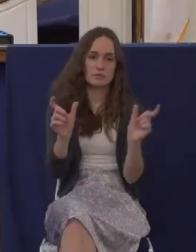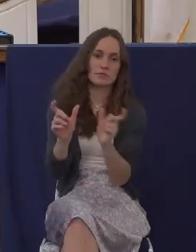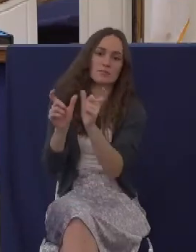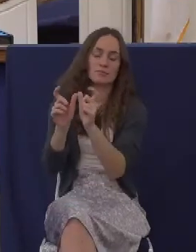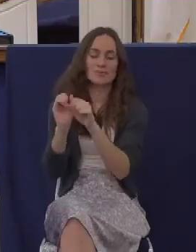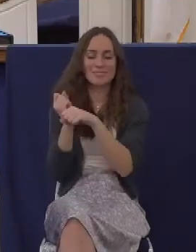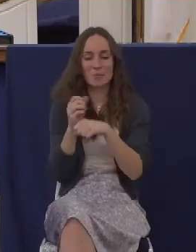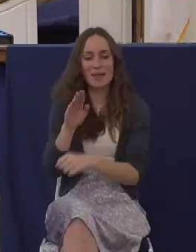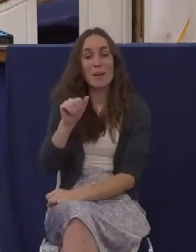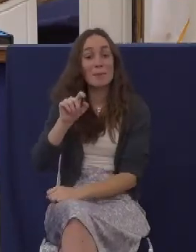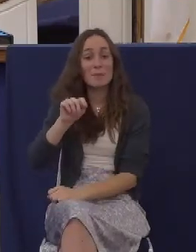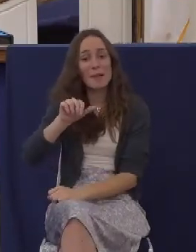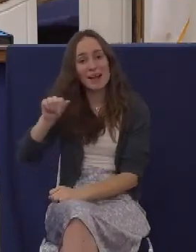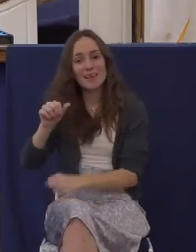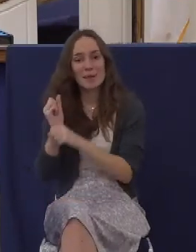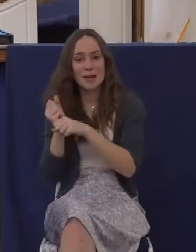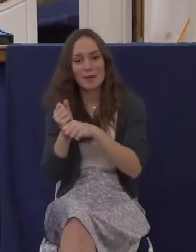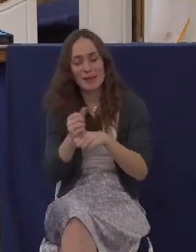bada.